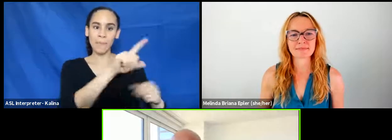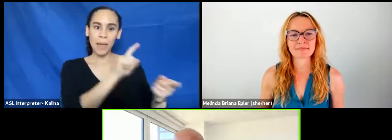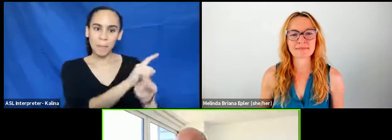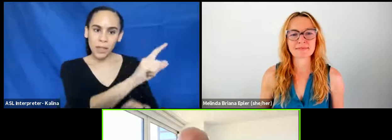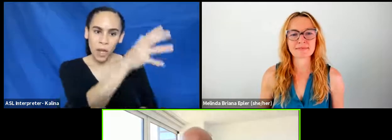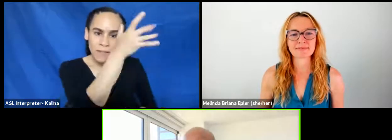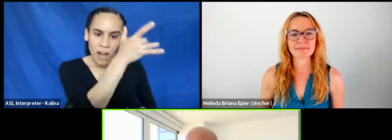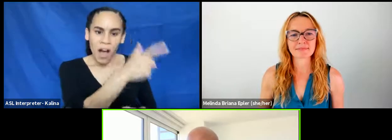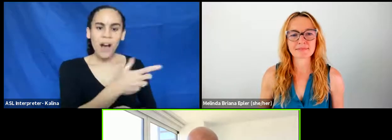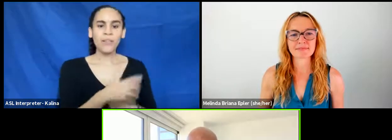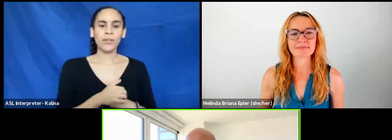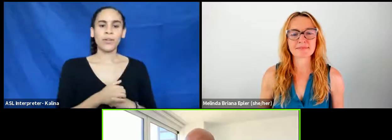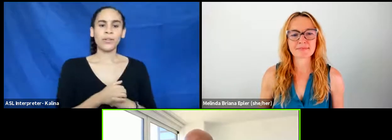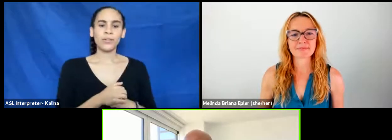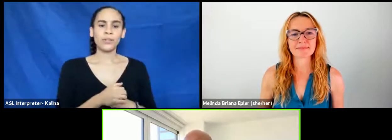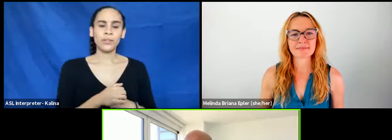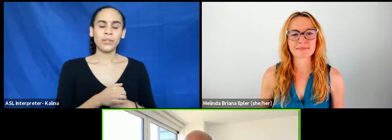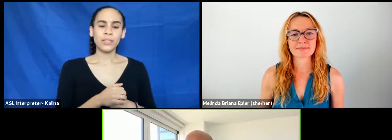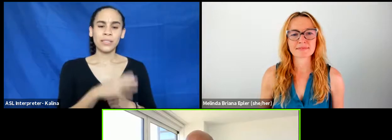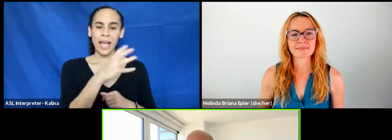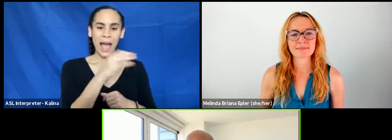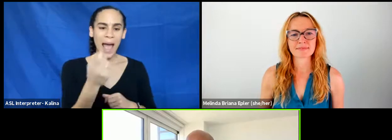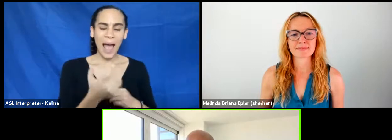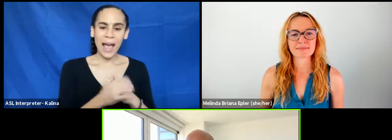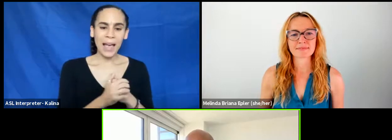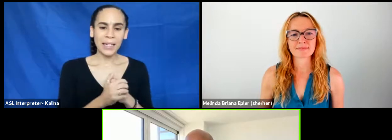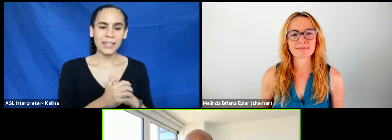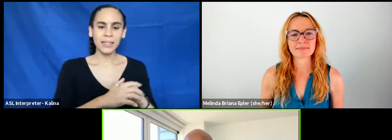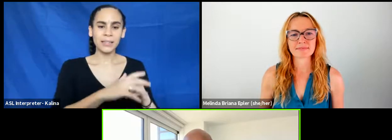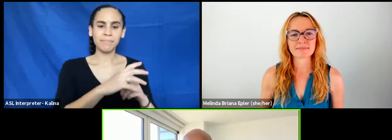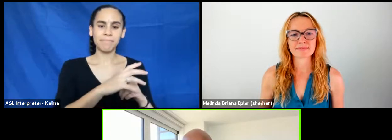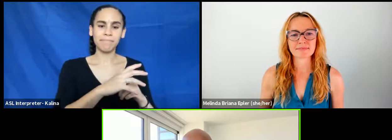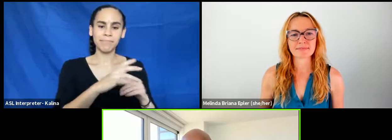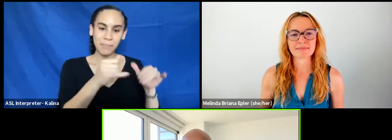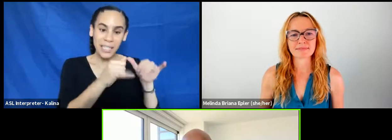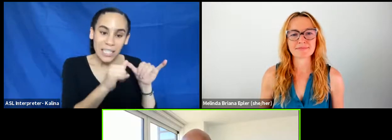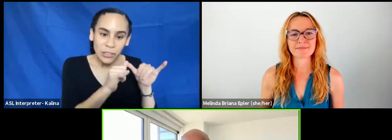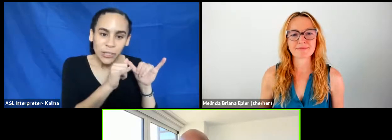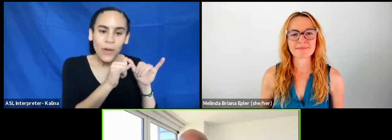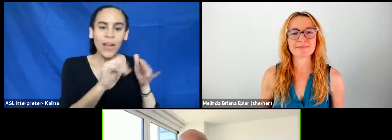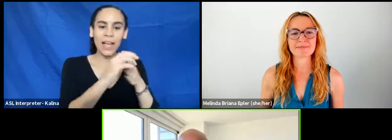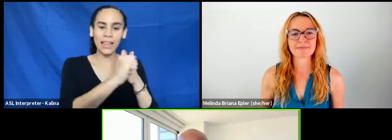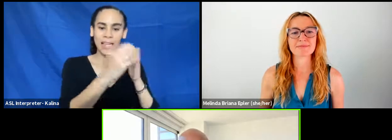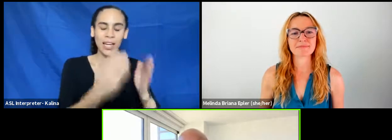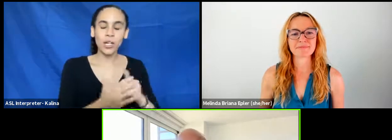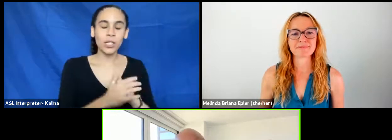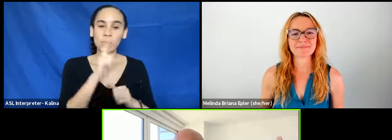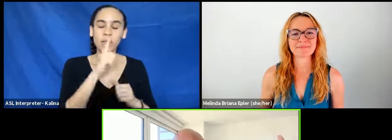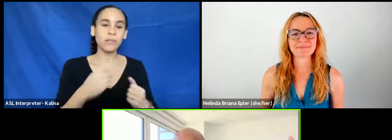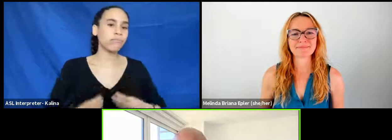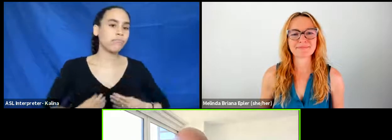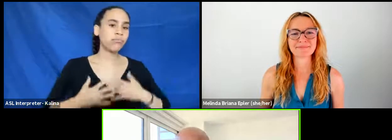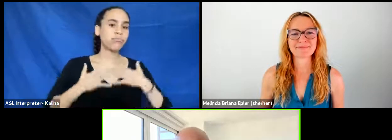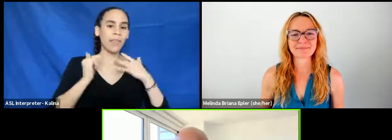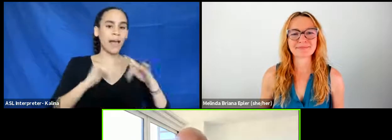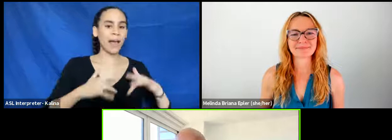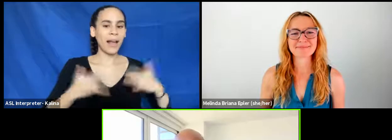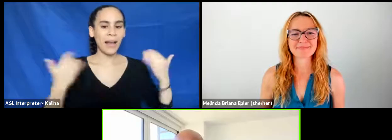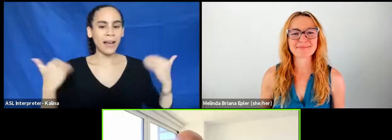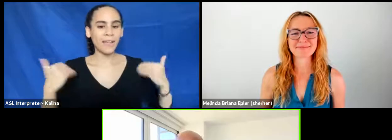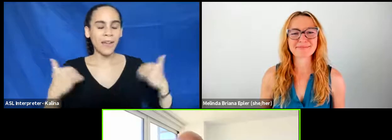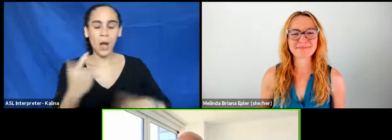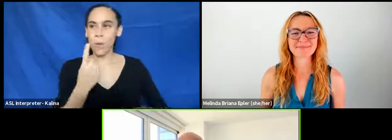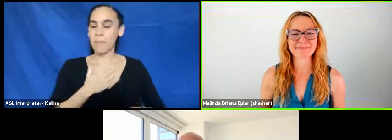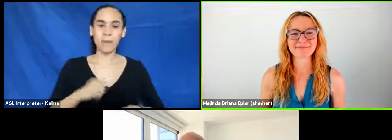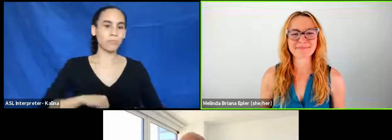engineering leaders to designers. And it was one of the most proudest events that I've ever done in my life. And we've done over hundreds of events.